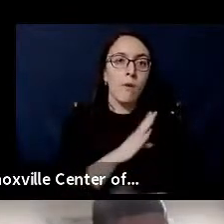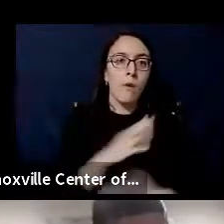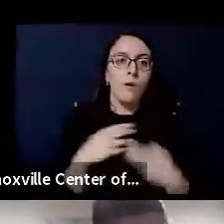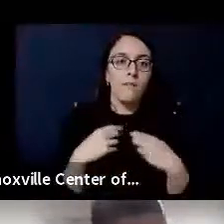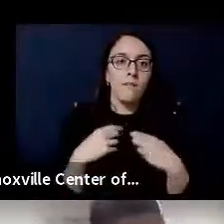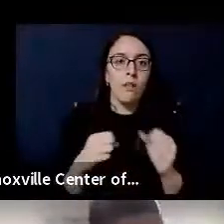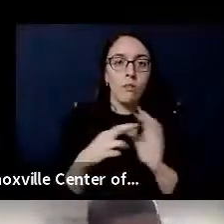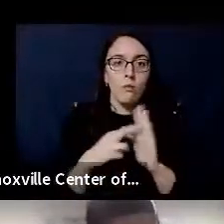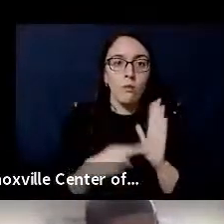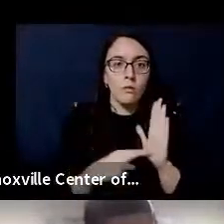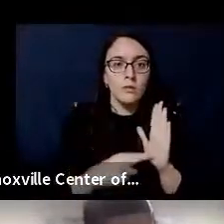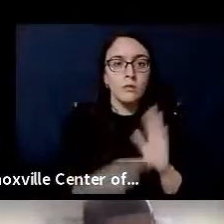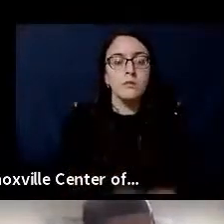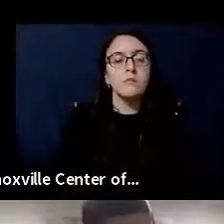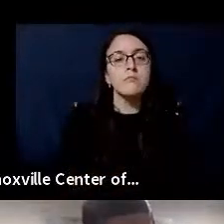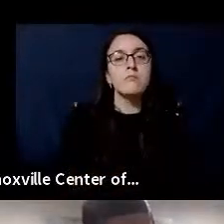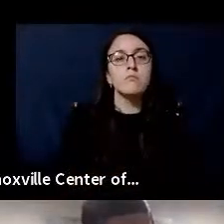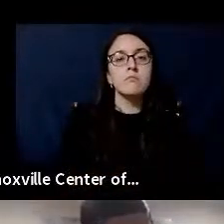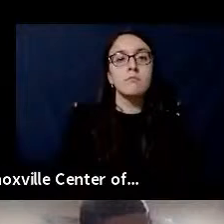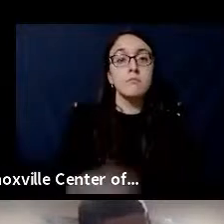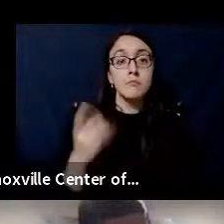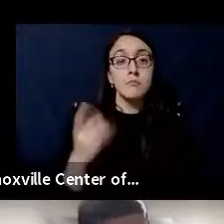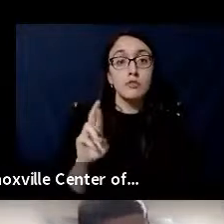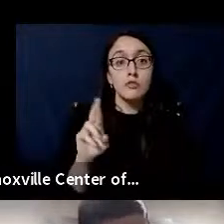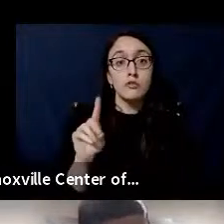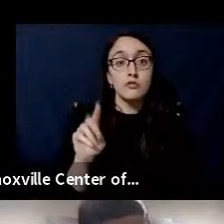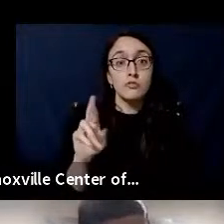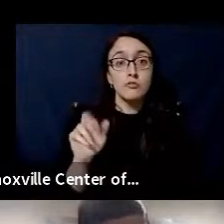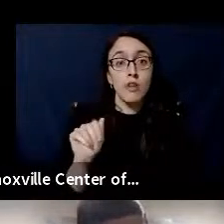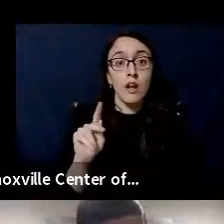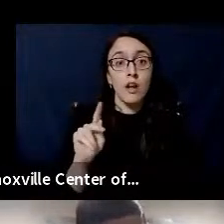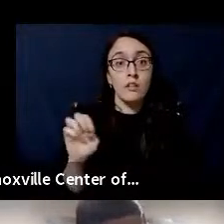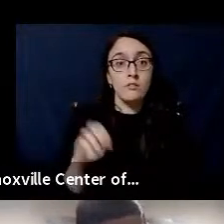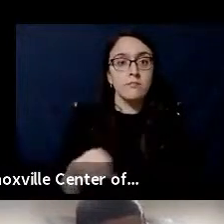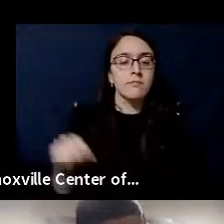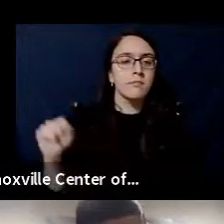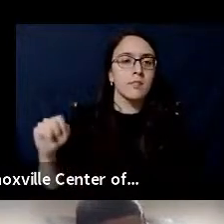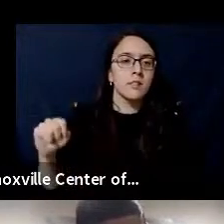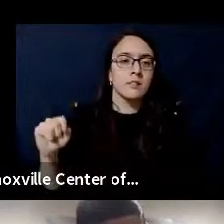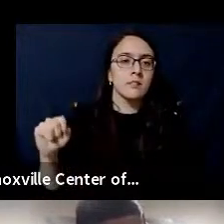rules. Dr. Drake? Yes.